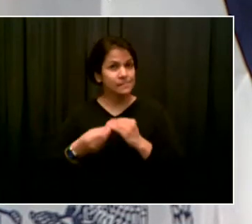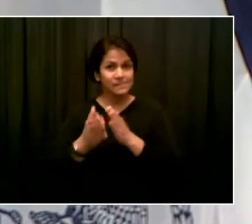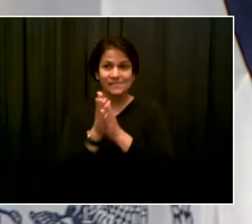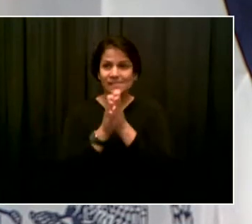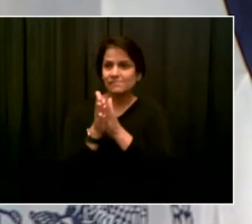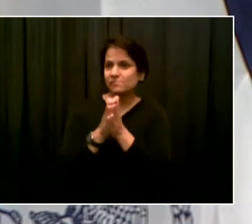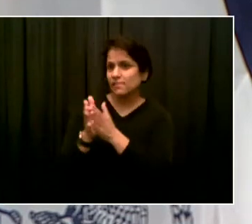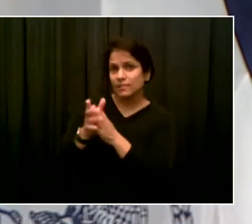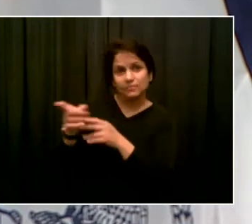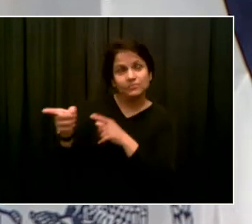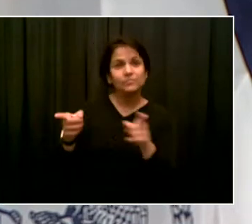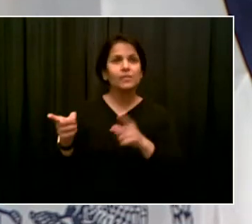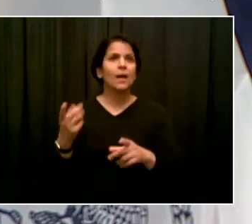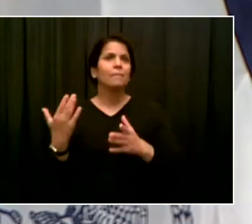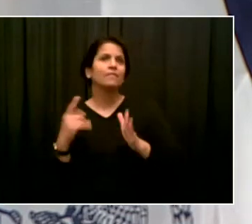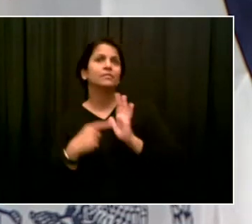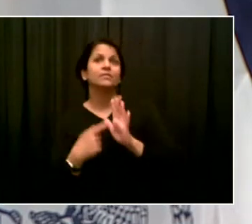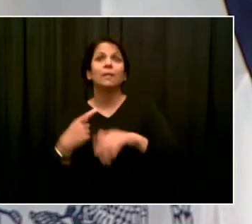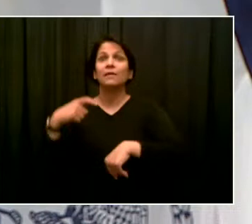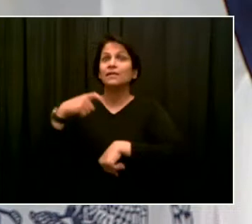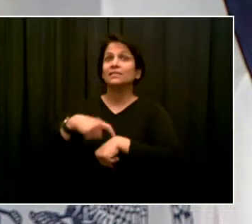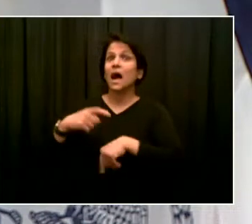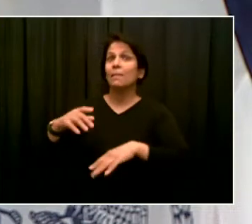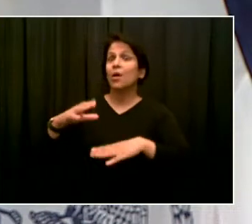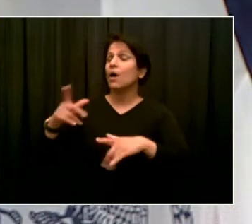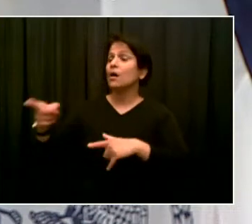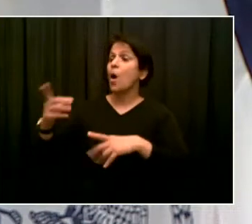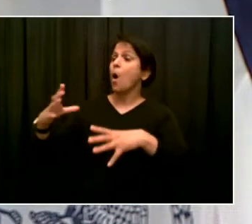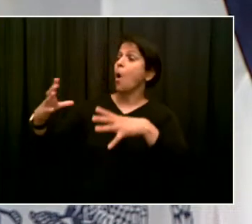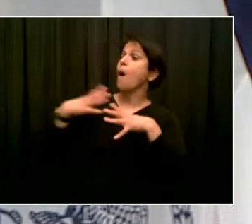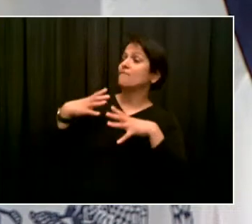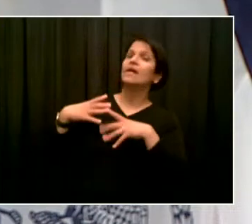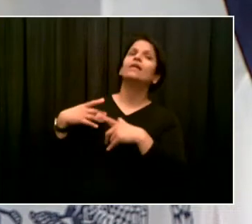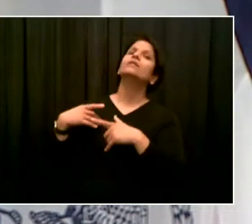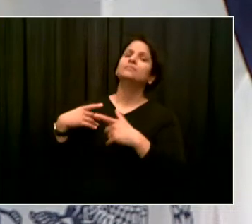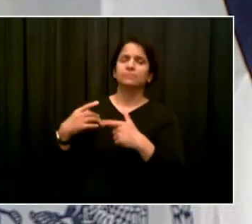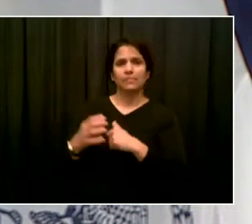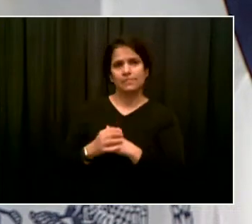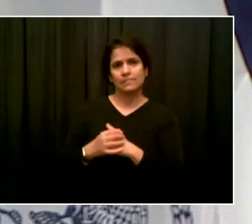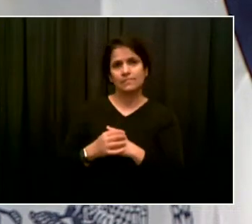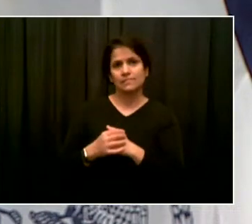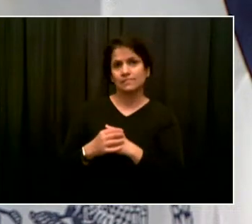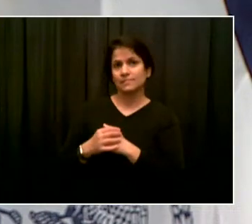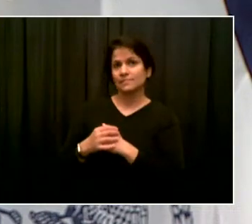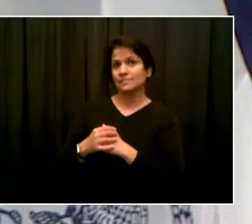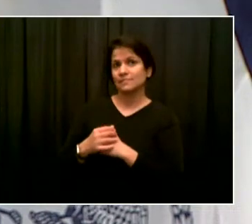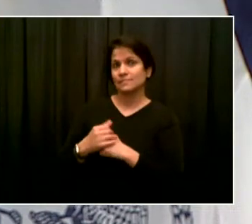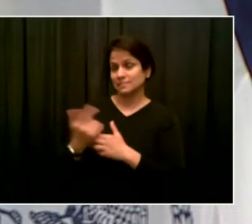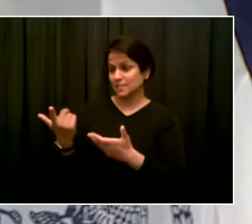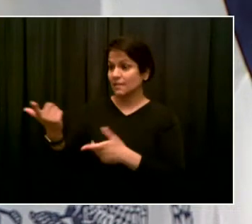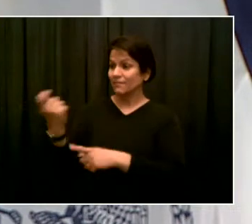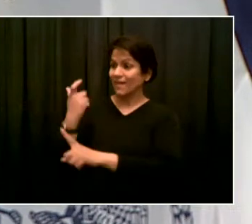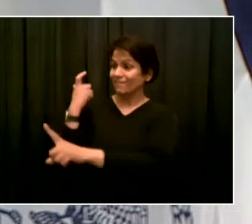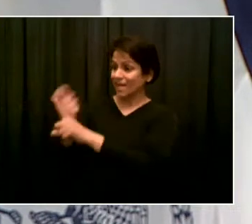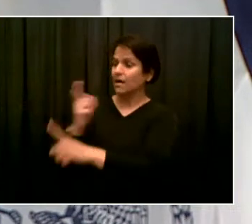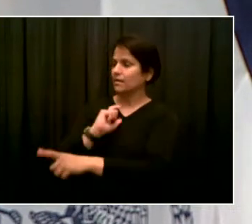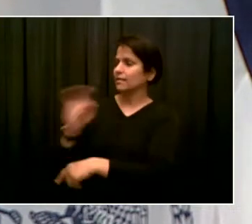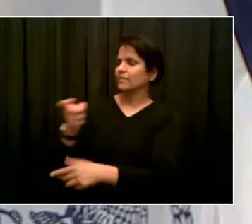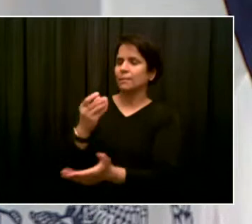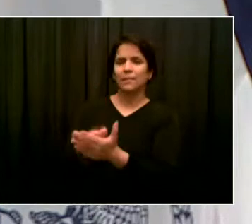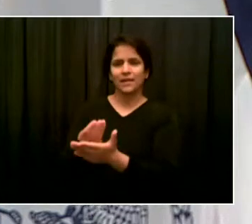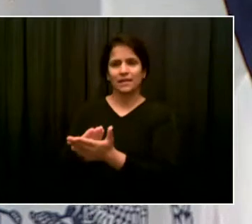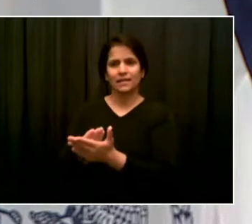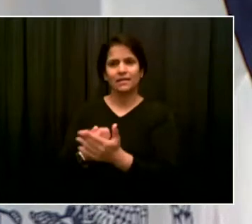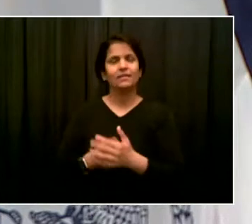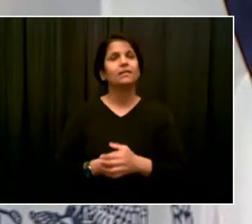or money, or I know you're telling people to do walk-ins and get them closer to vaccine